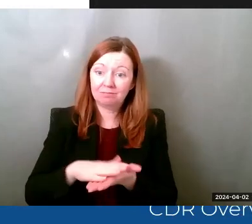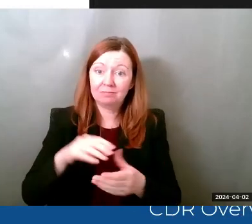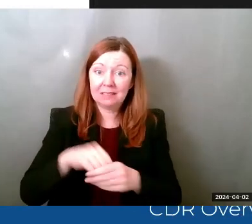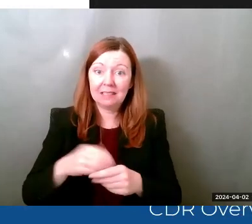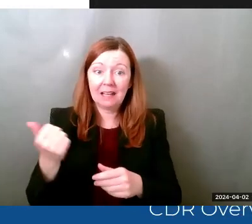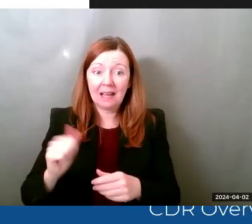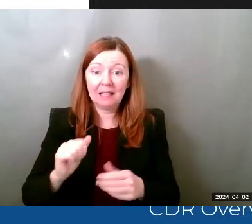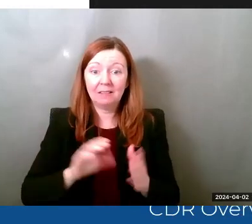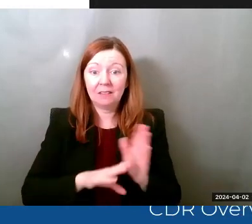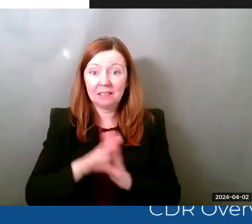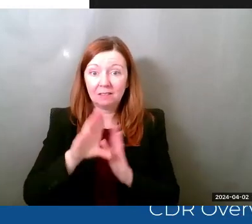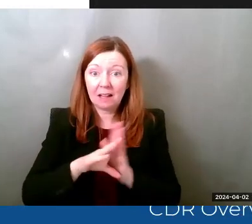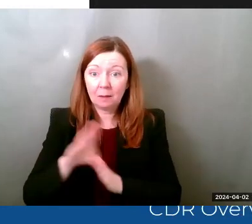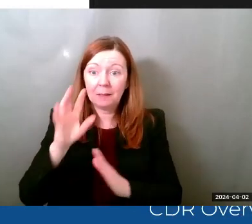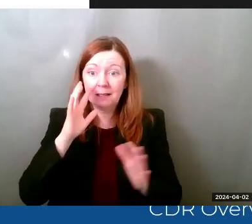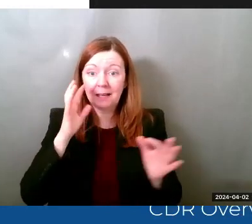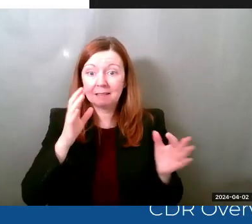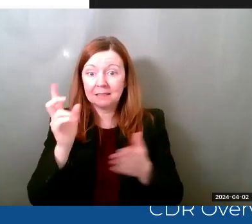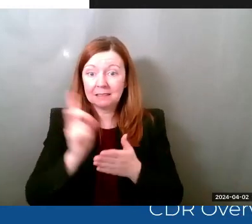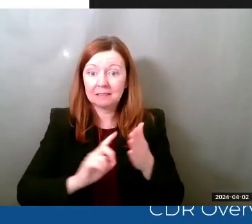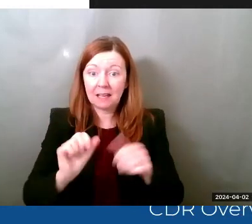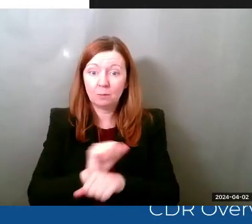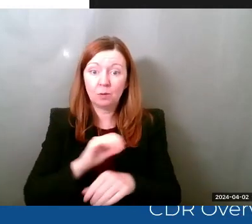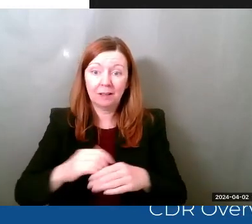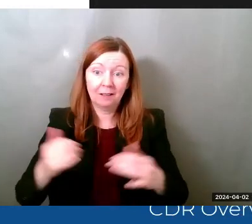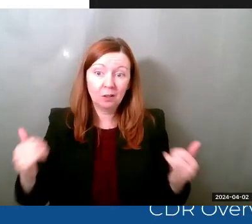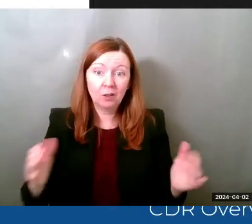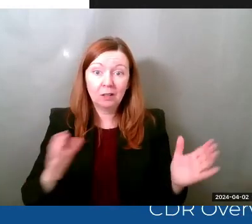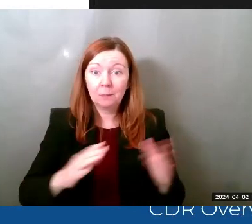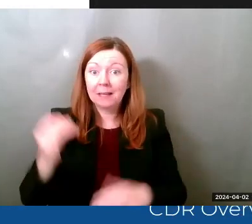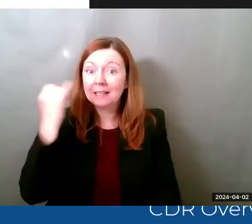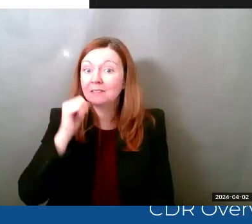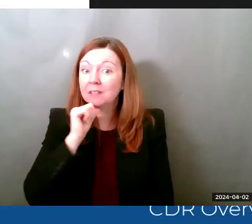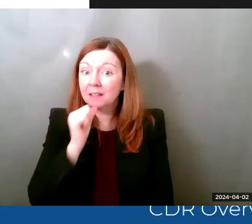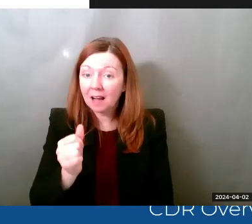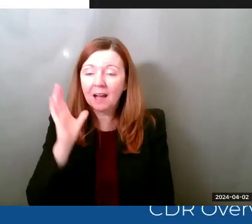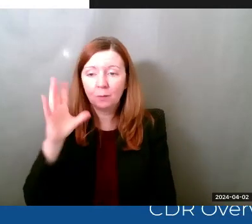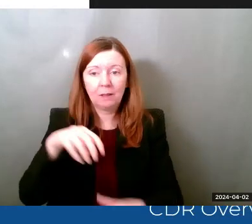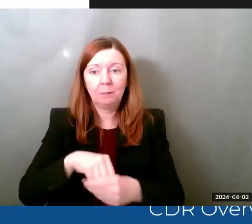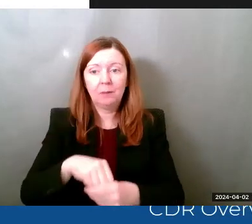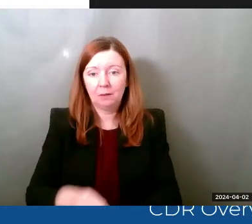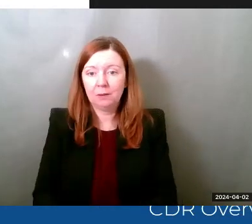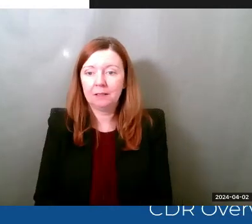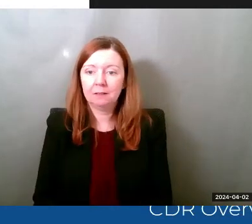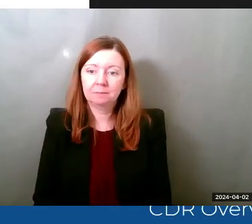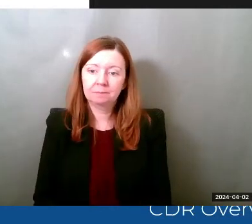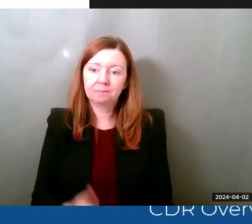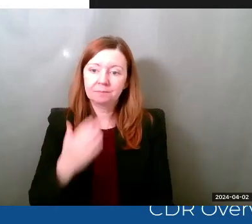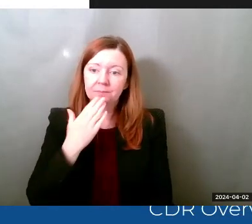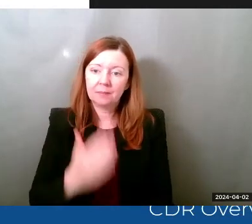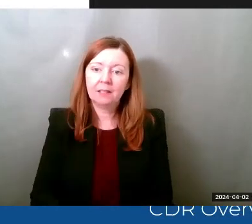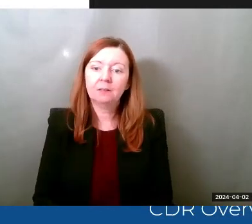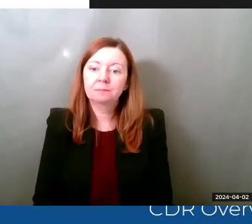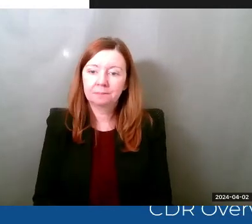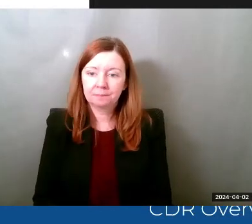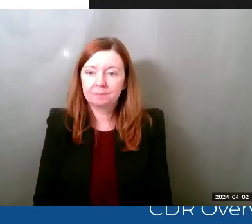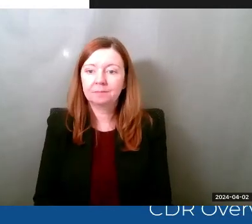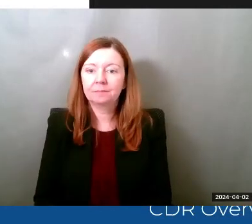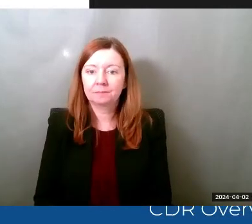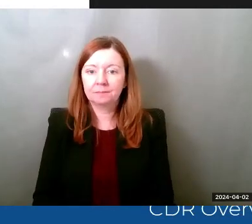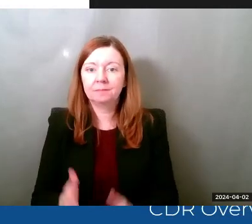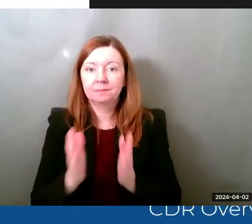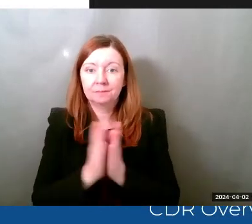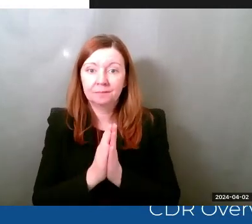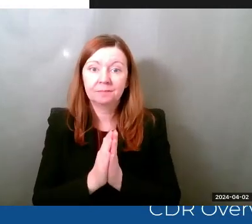of the development and design work in the current plan? And if not, will it be? Thank you for asking